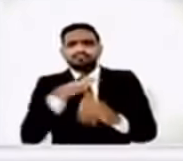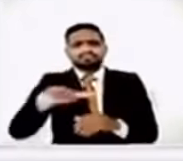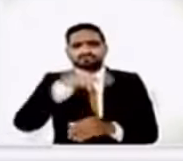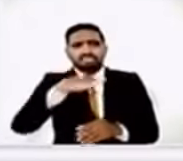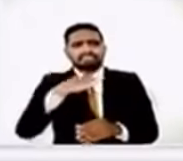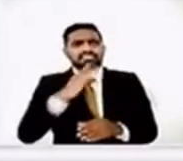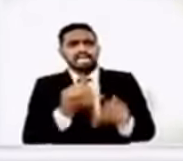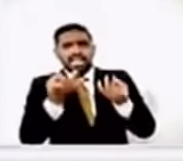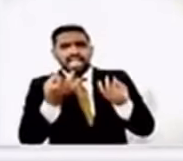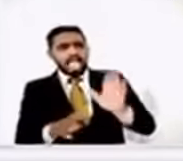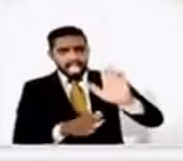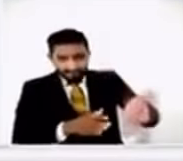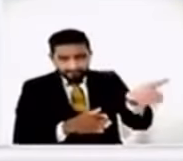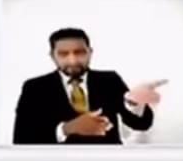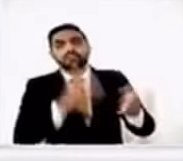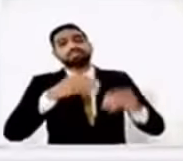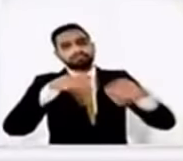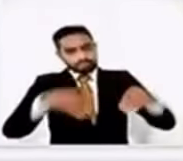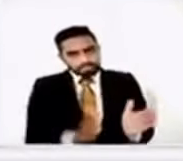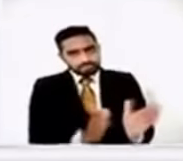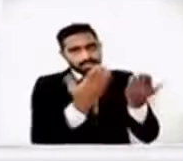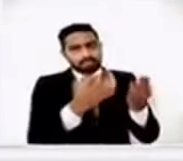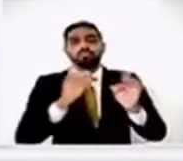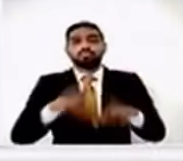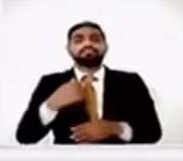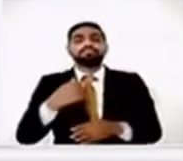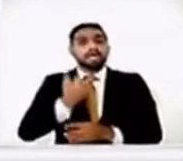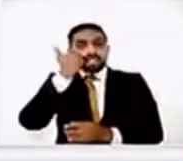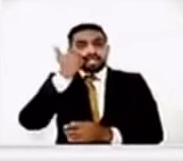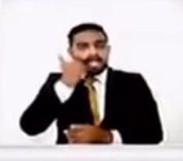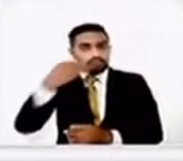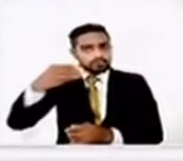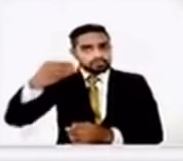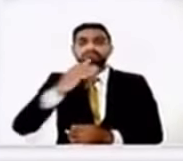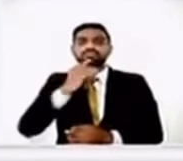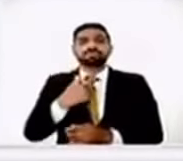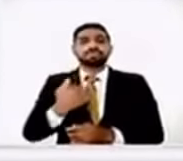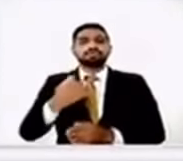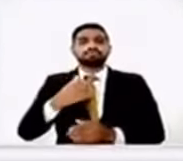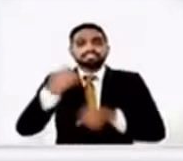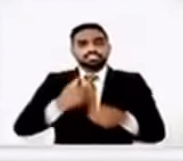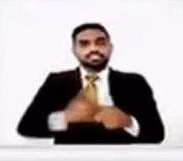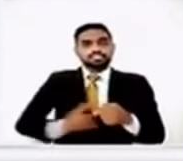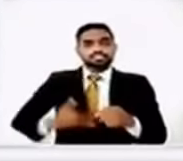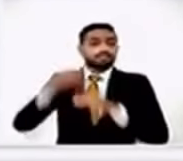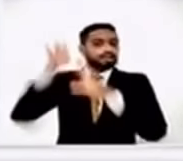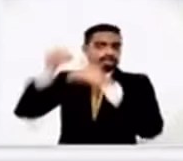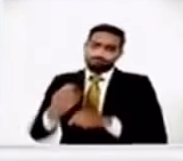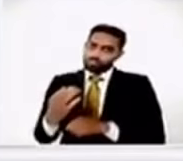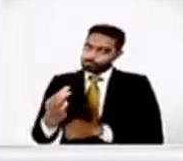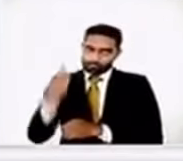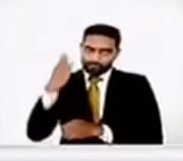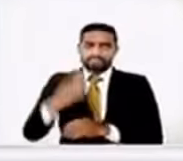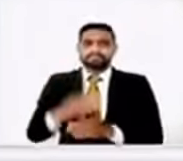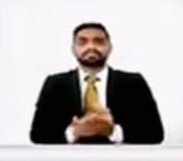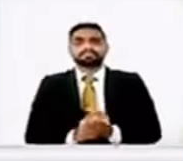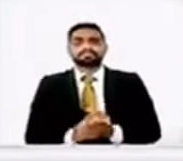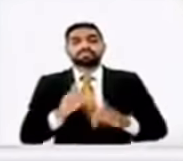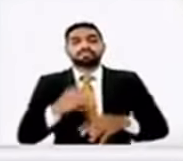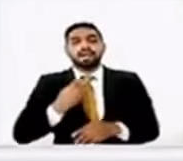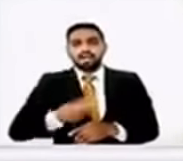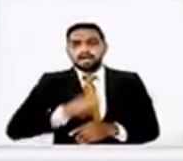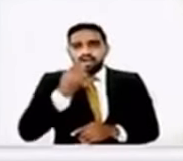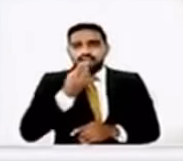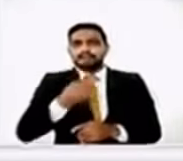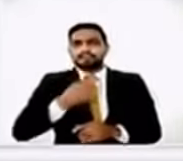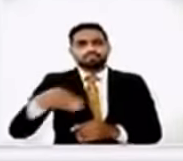importing ginger and turmeric to continue. Fertilizer for paddy will be provided free of charge, while fertilizer for other crops will